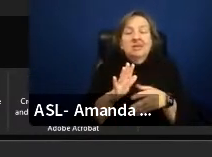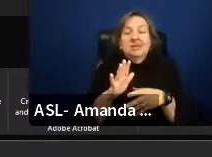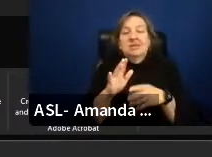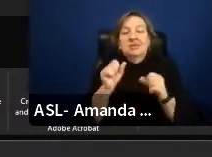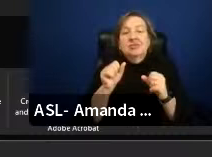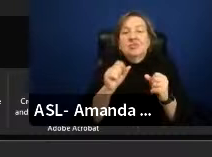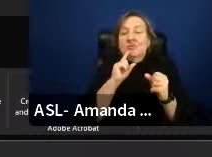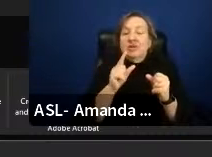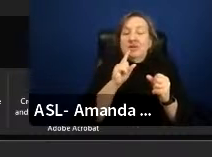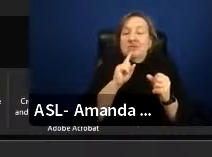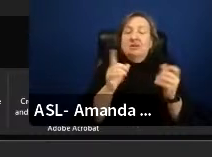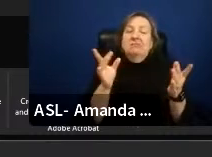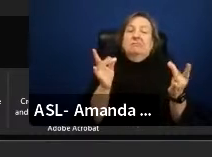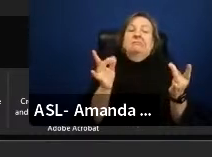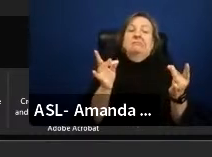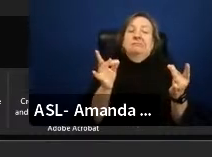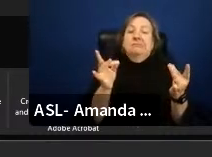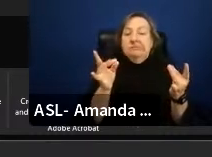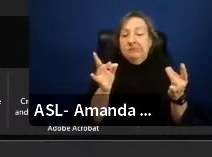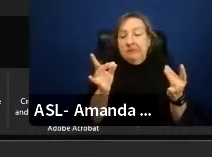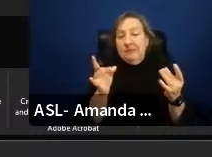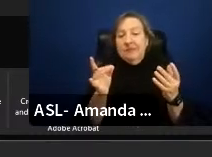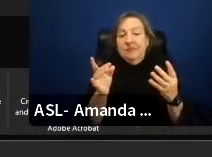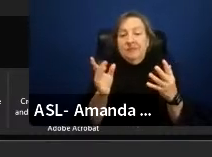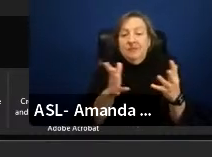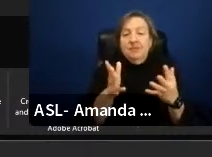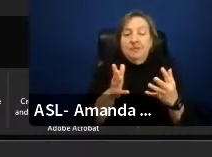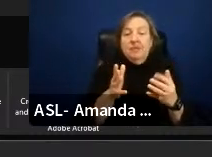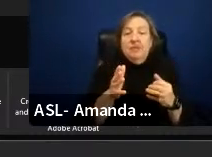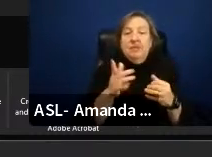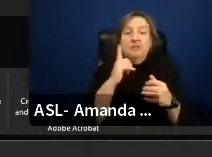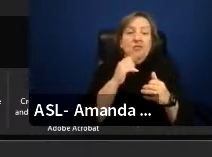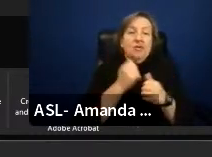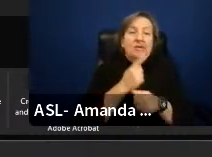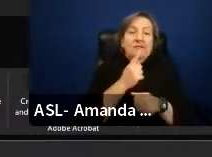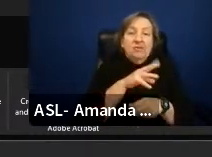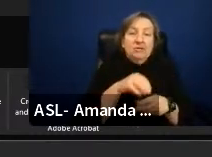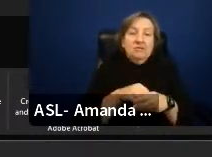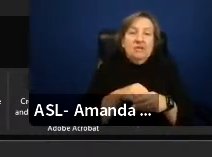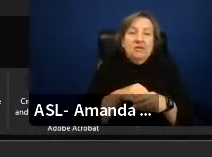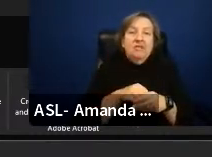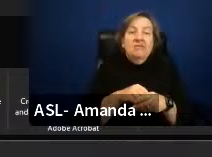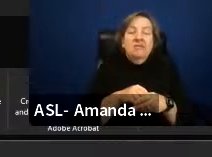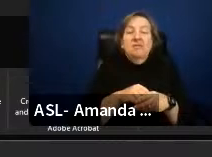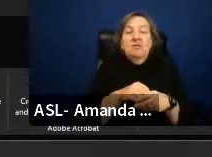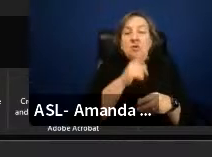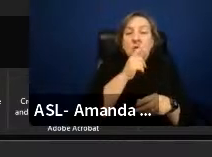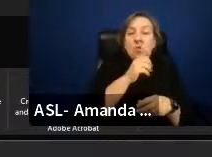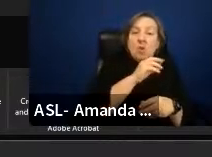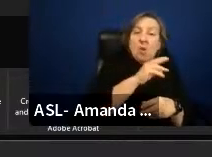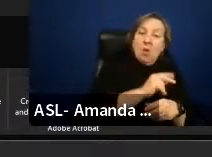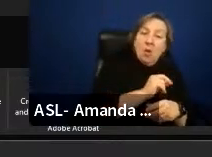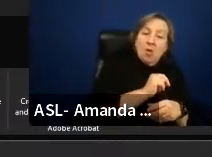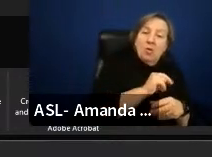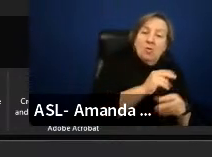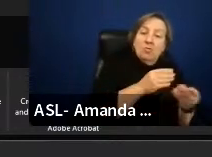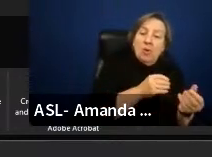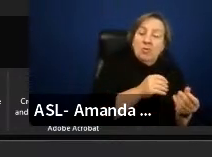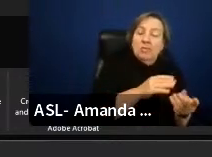really, really sticky for everybody involved, the property owner as well as